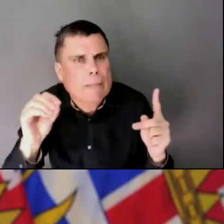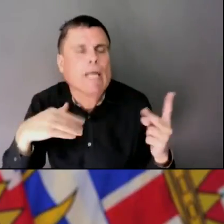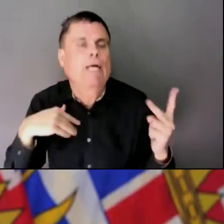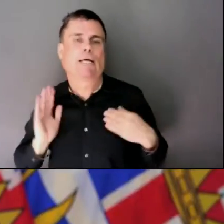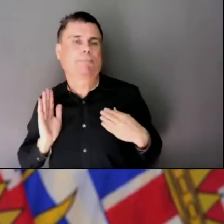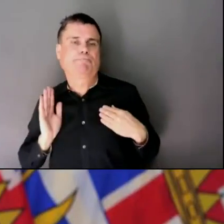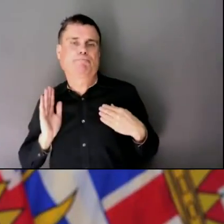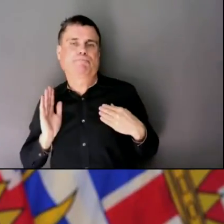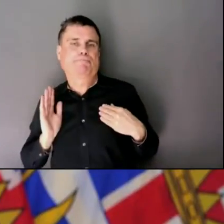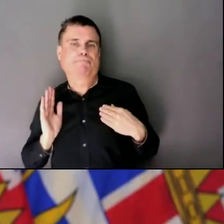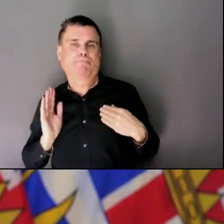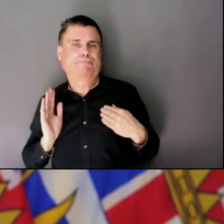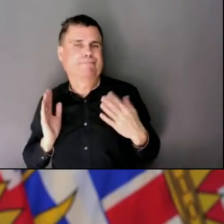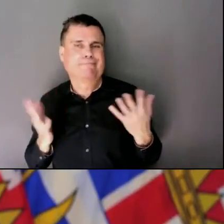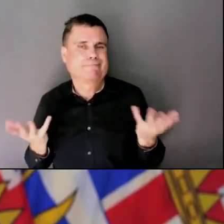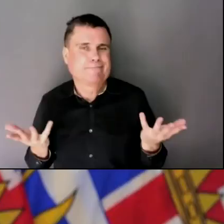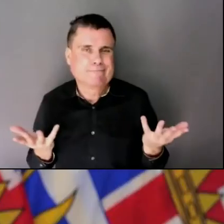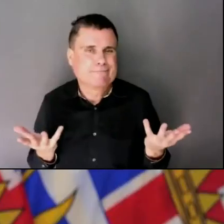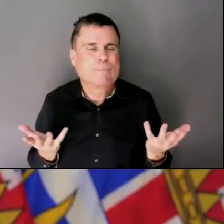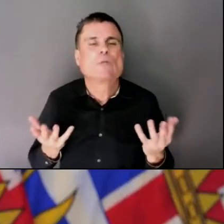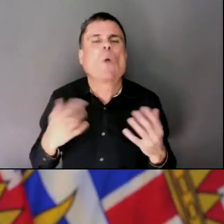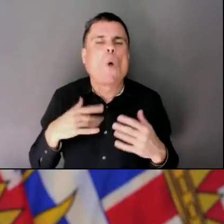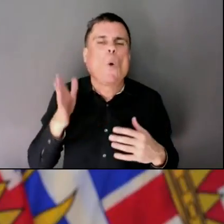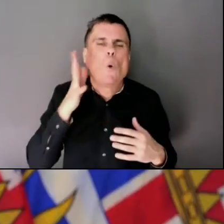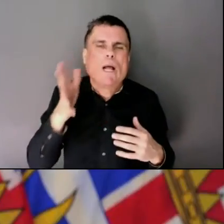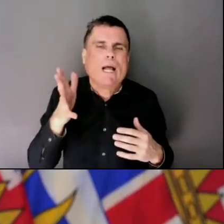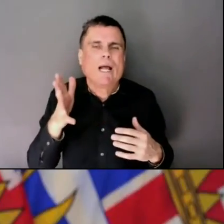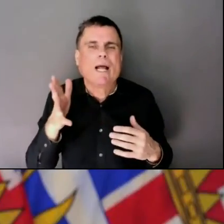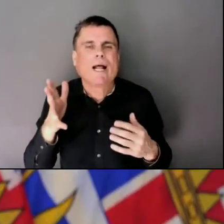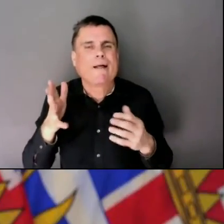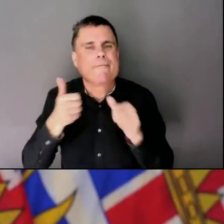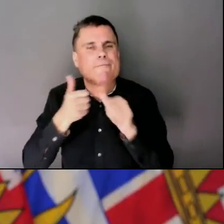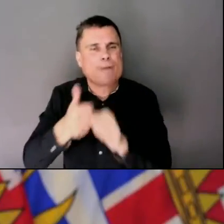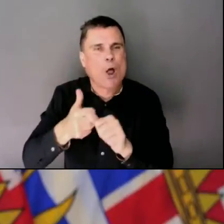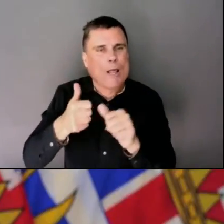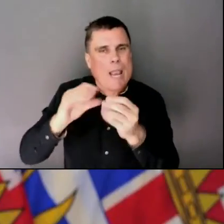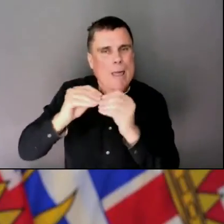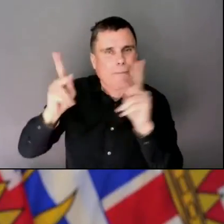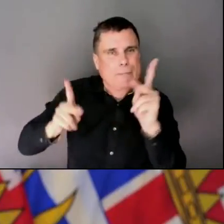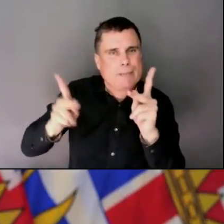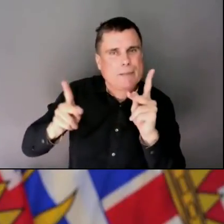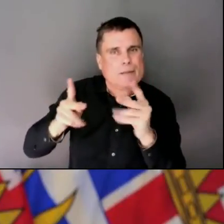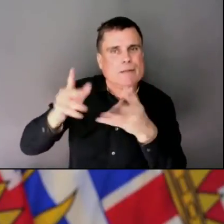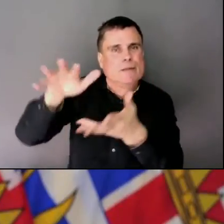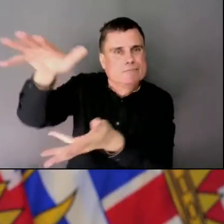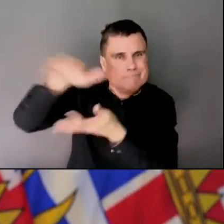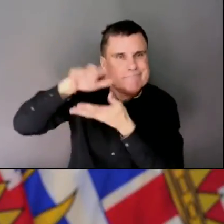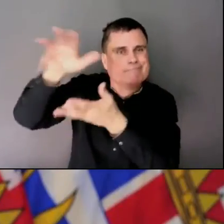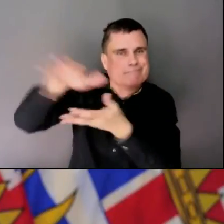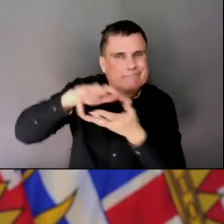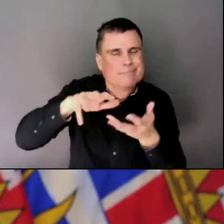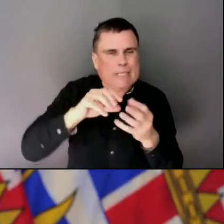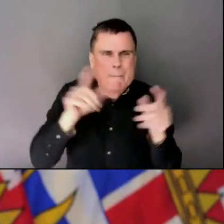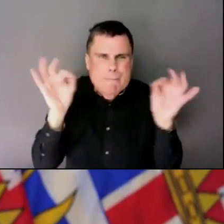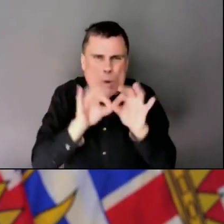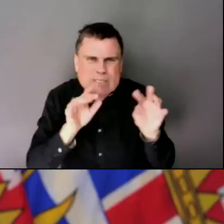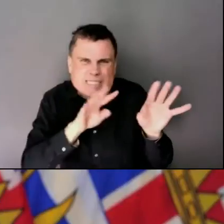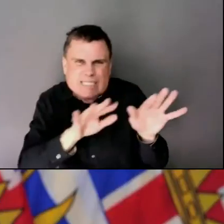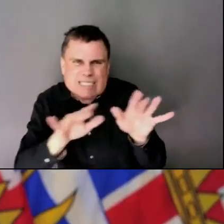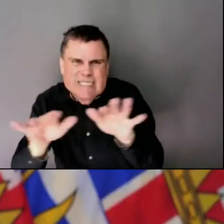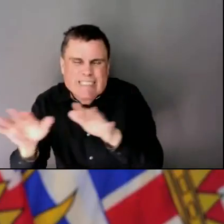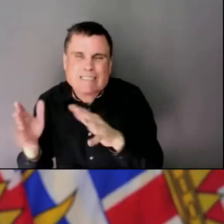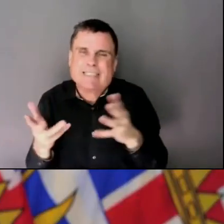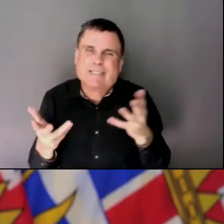population immunization with large numbers of people, that may be more important. And that's why some of our focus is on having